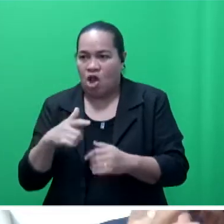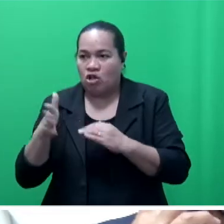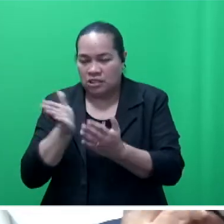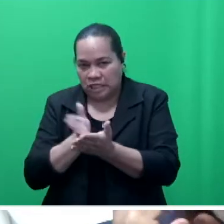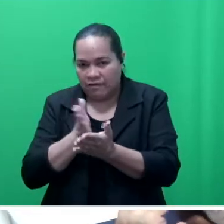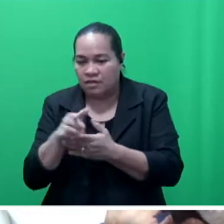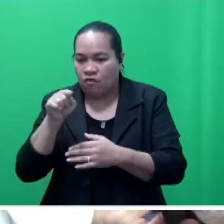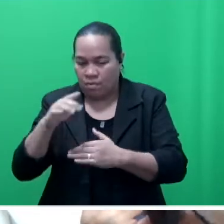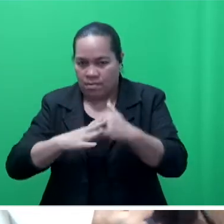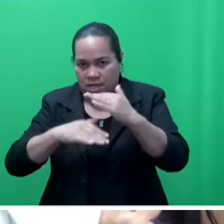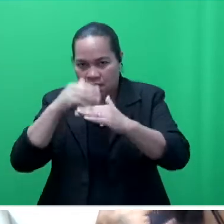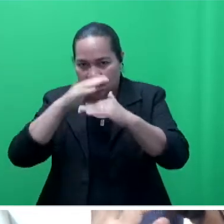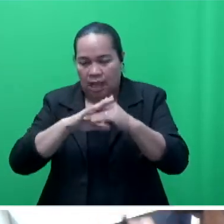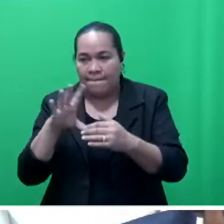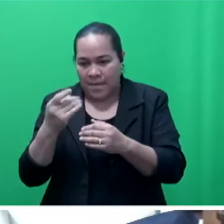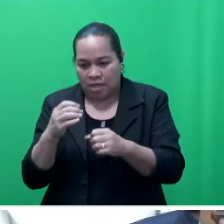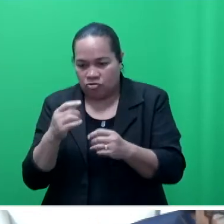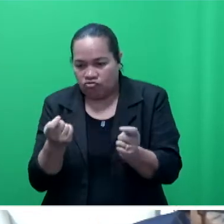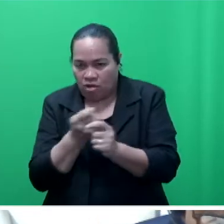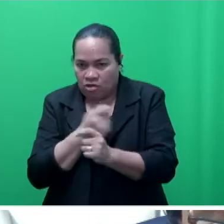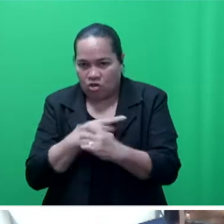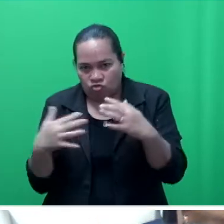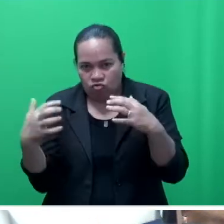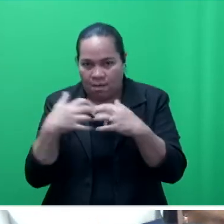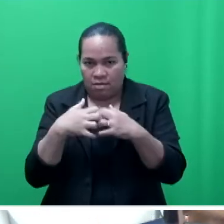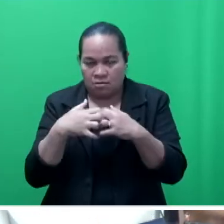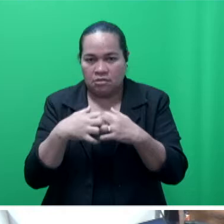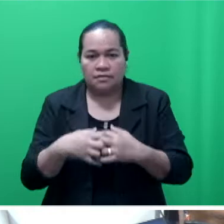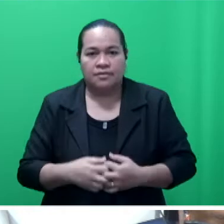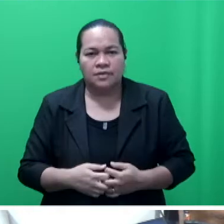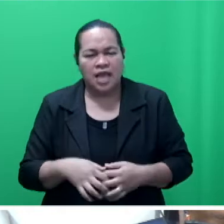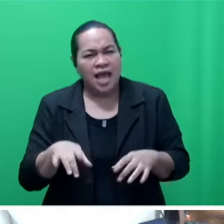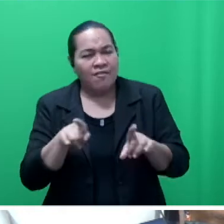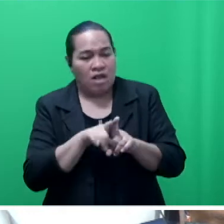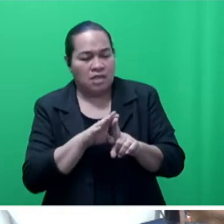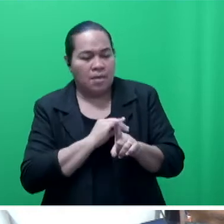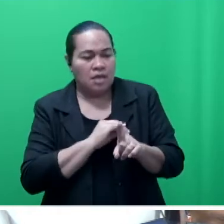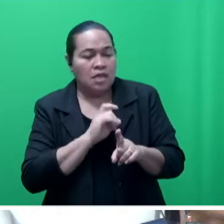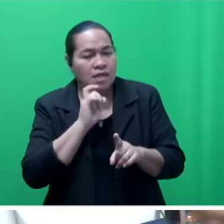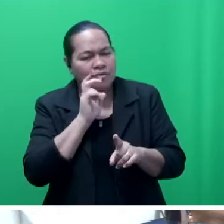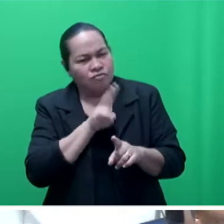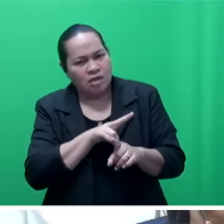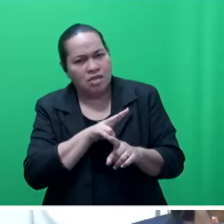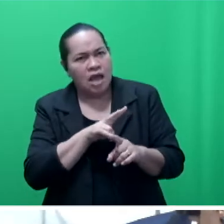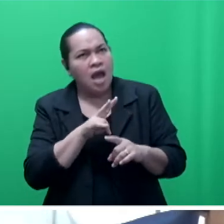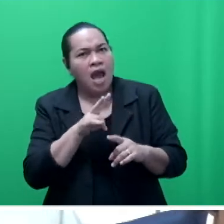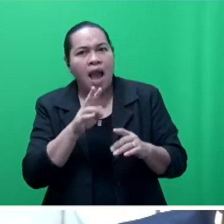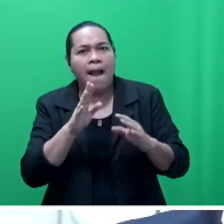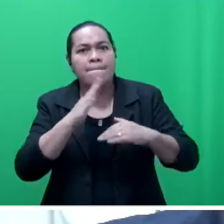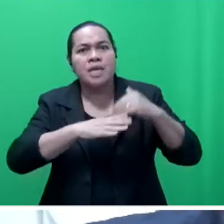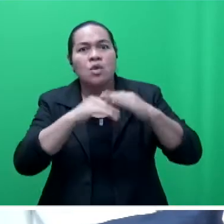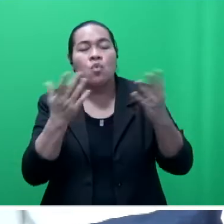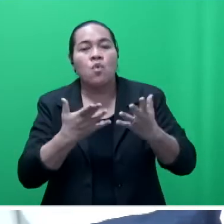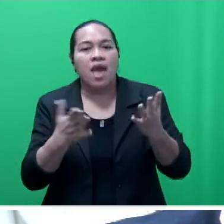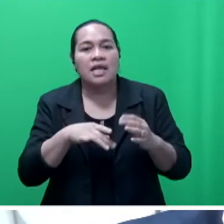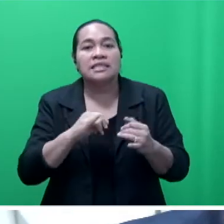those buildings. A case in point, sir, is that if you look at the Moit building in Samambula,